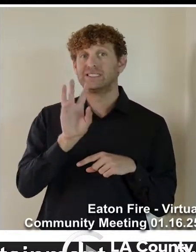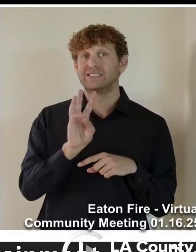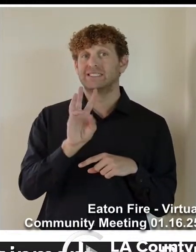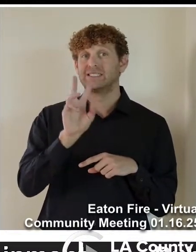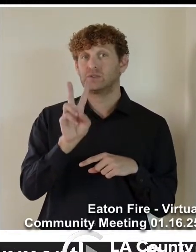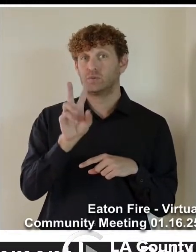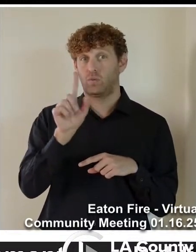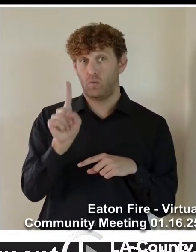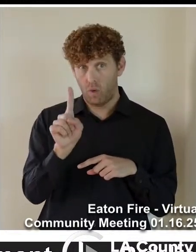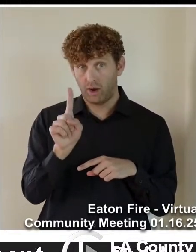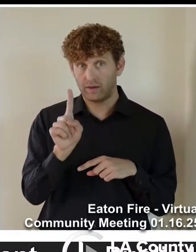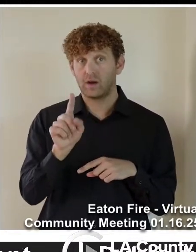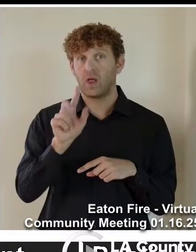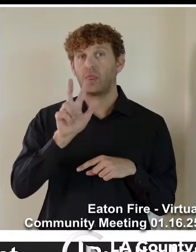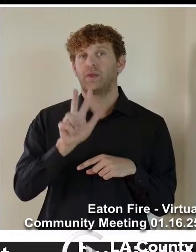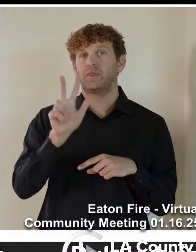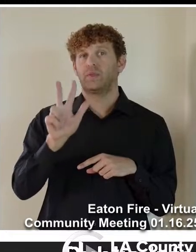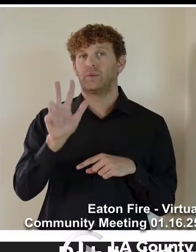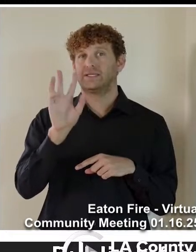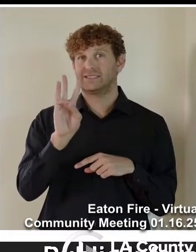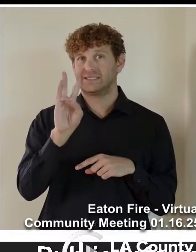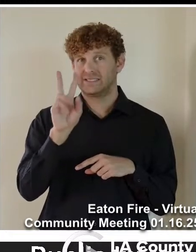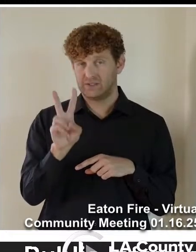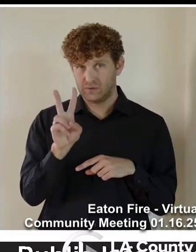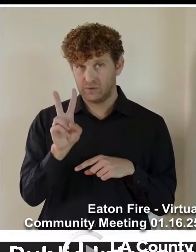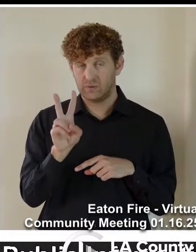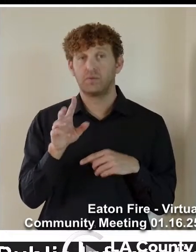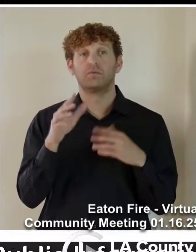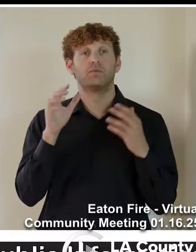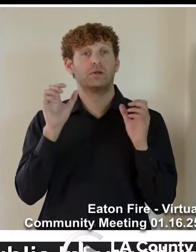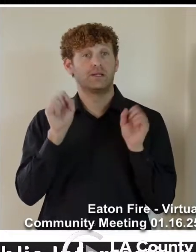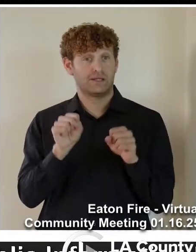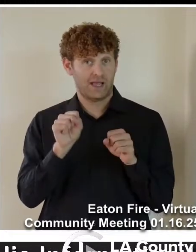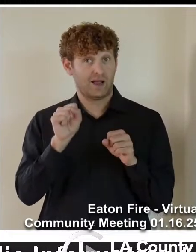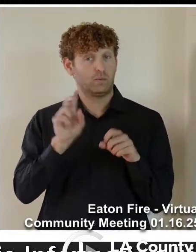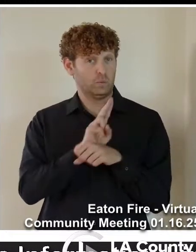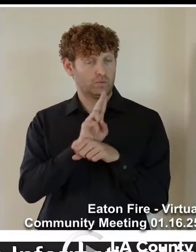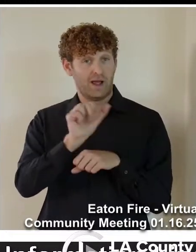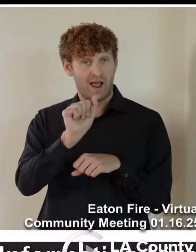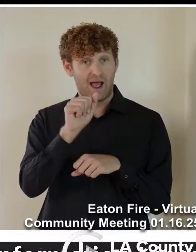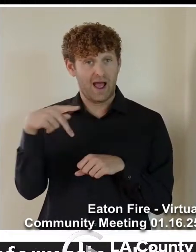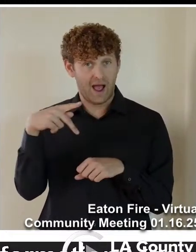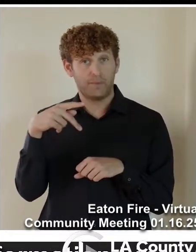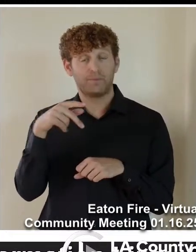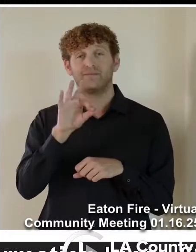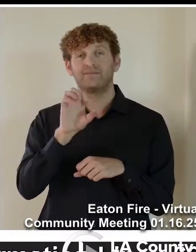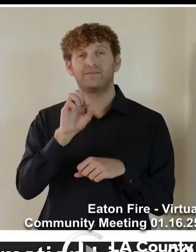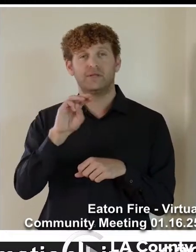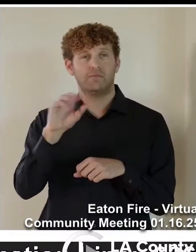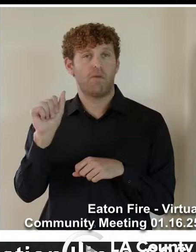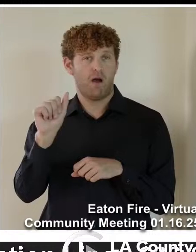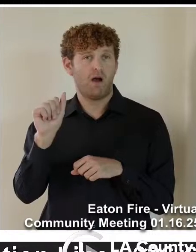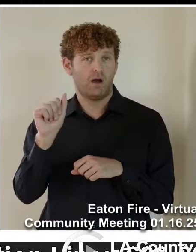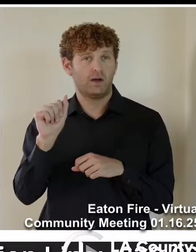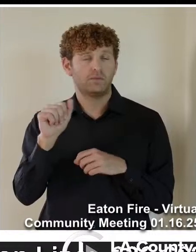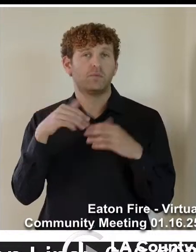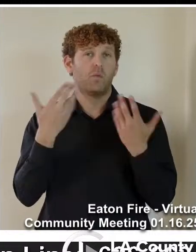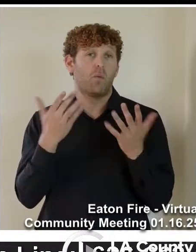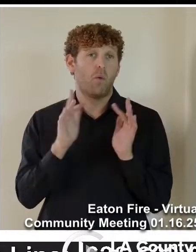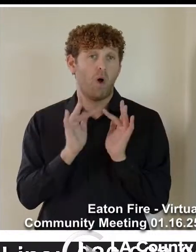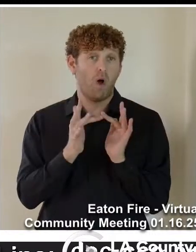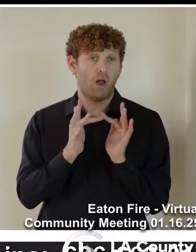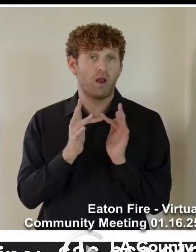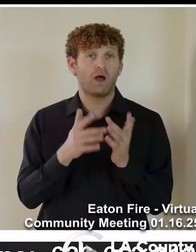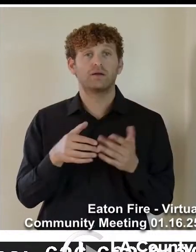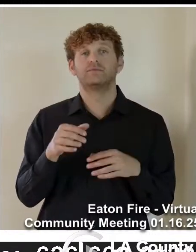1-800-621-3362. You can do that on the FEMA mobile app. You can do that online at disasterassistance.gov, or you can come